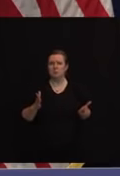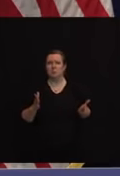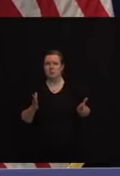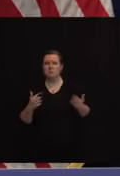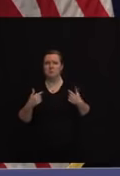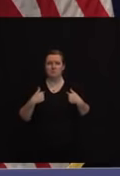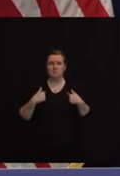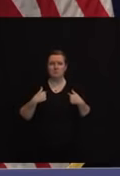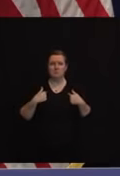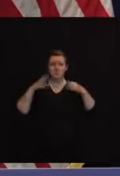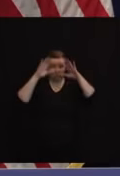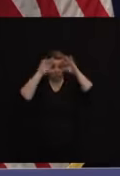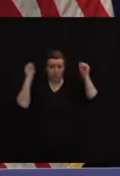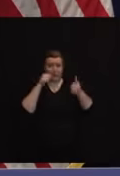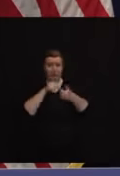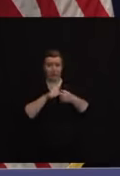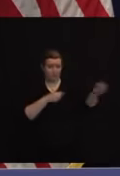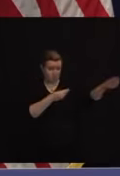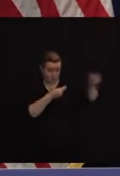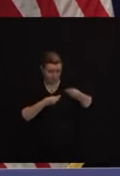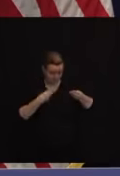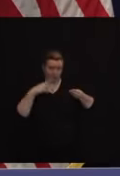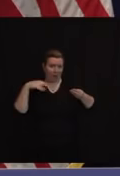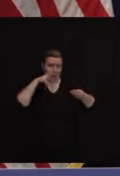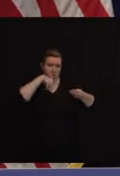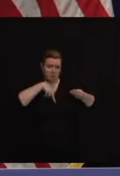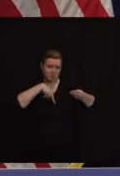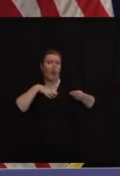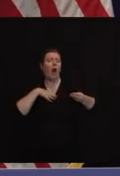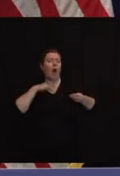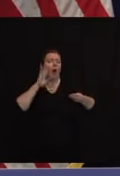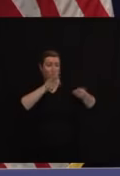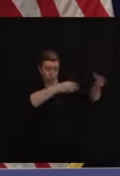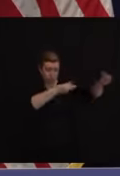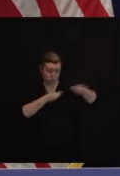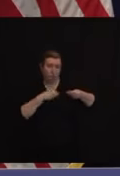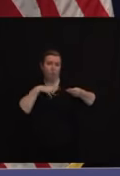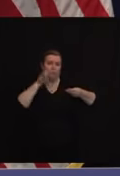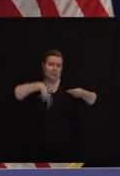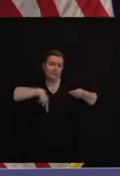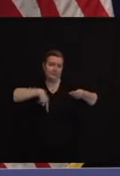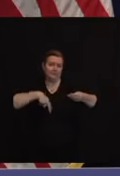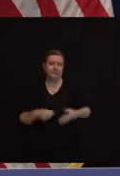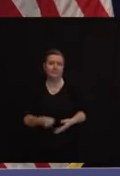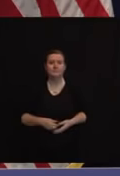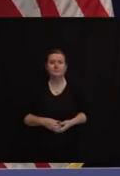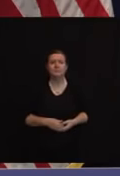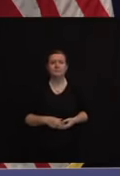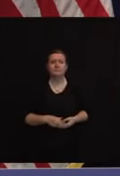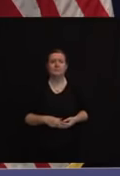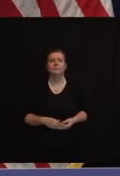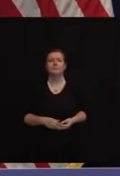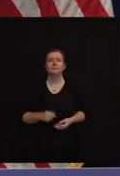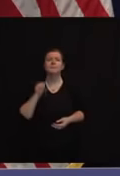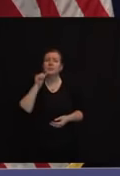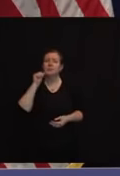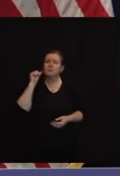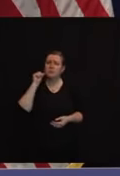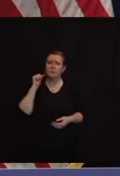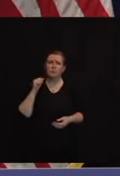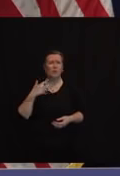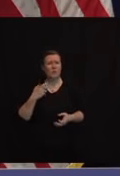from the superintendents, but I look forward to reading it. But as I said, I think yesterday, we would hope that we can beat May 15th